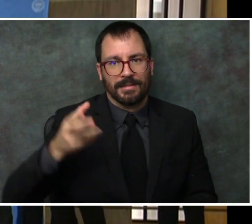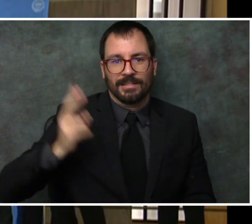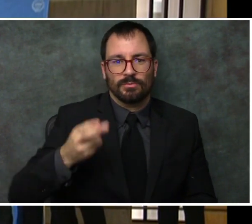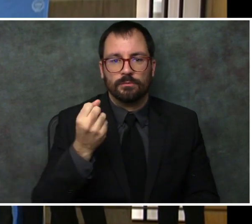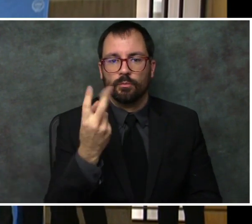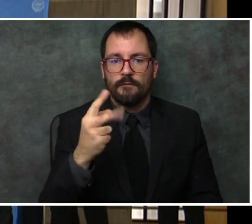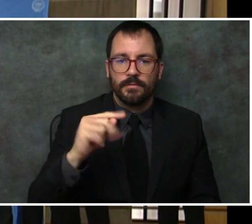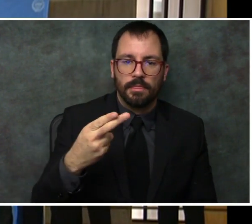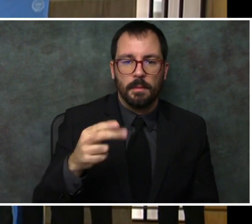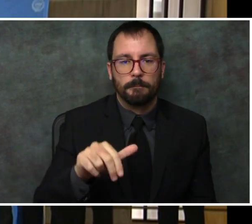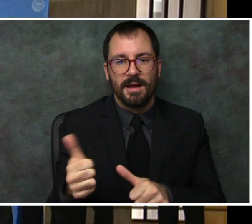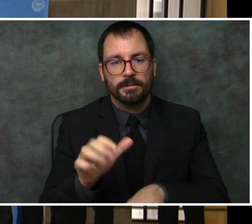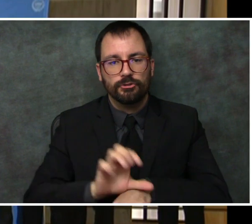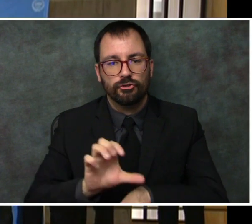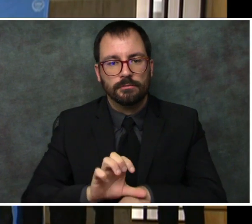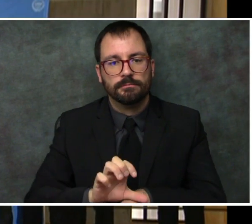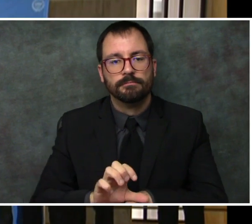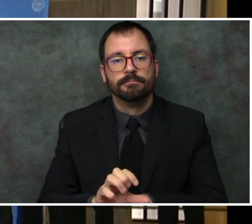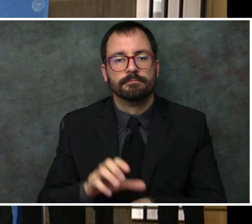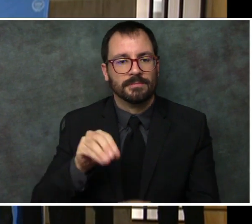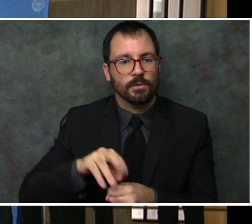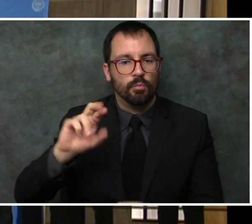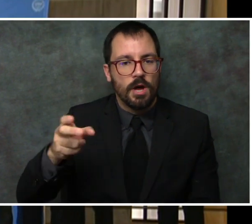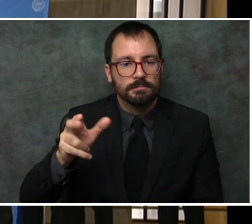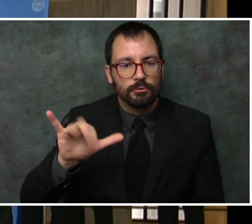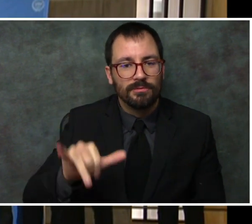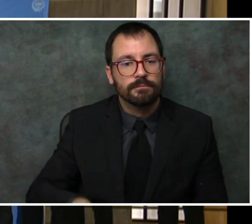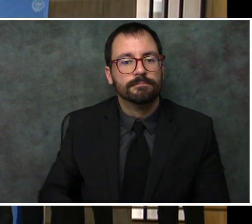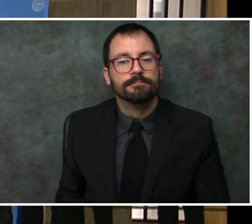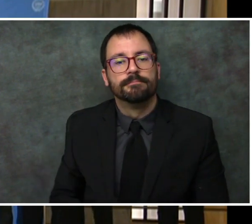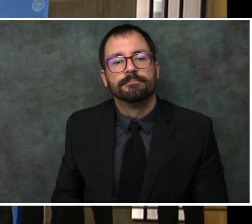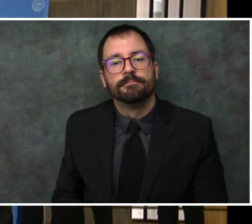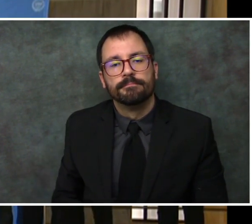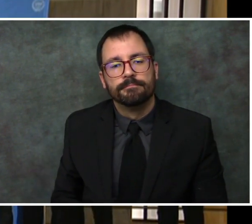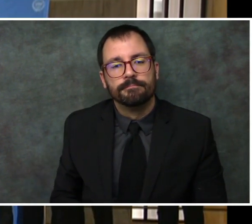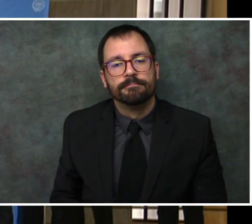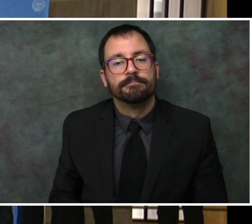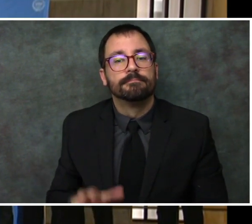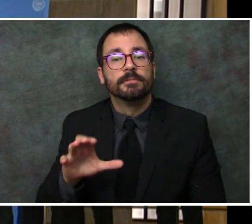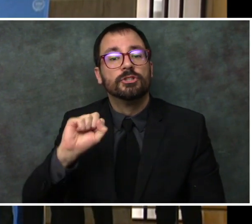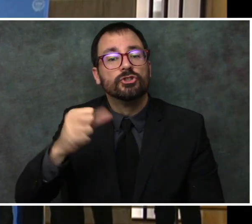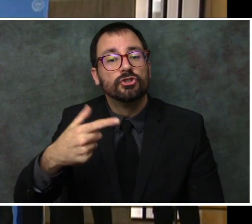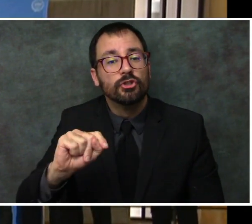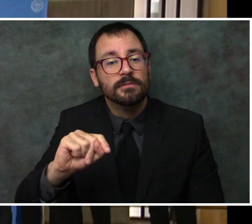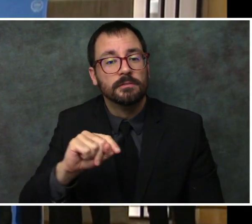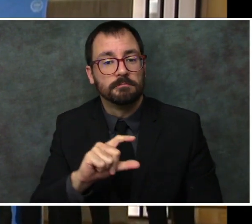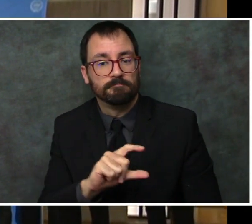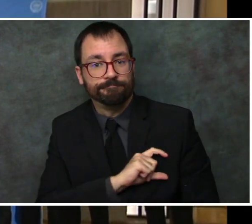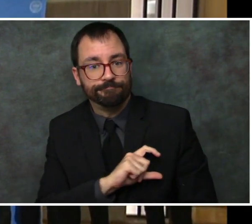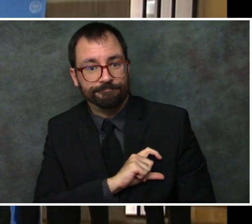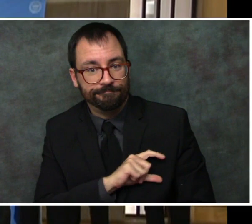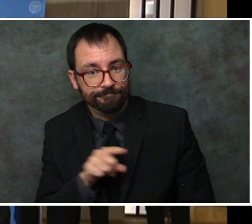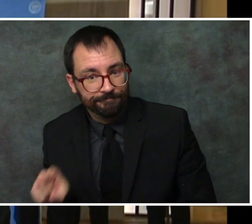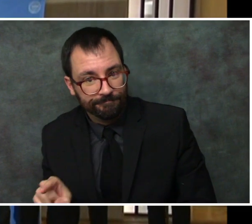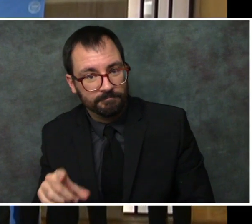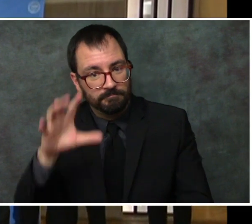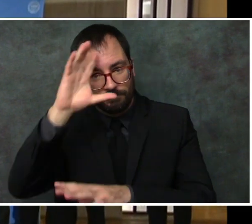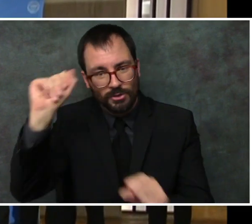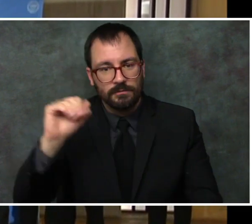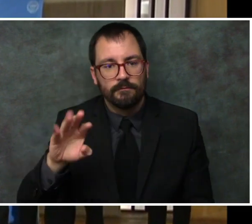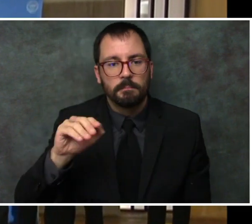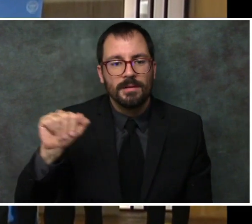Sergeant, Boston Police Department, and President of the Massachusetts Association of Minority Law Enforcement